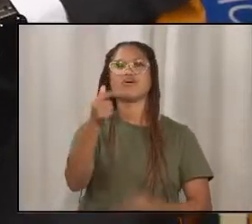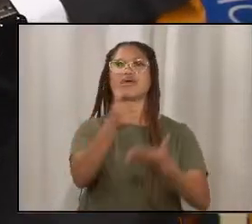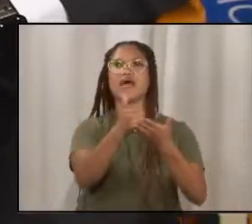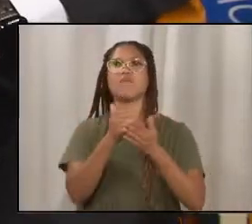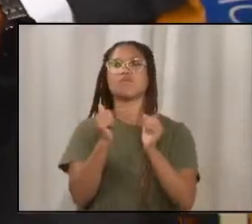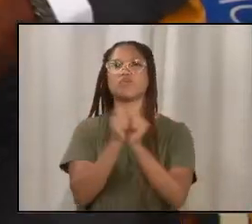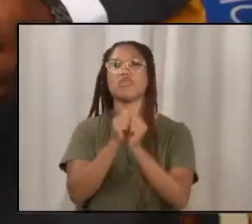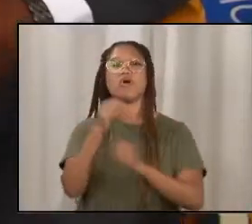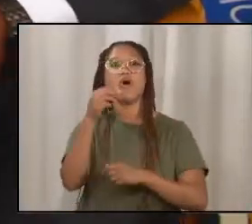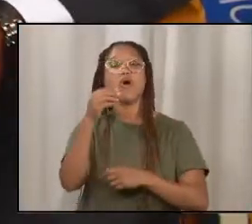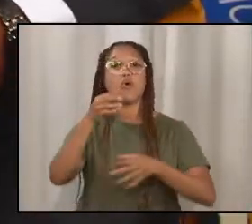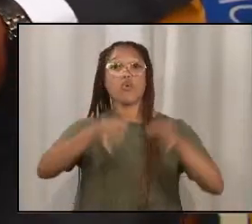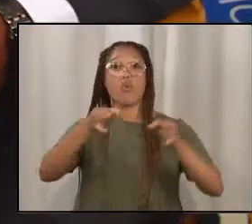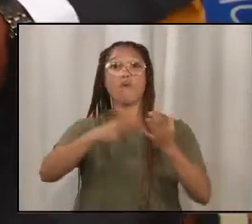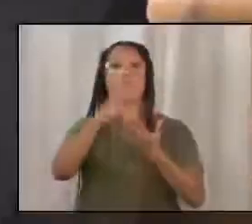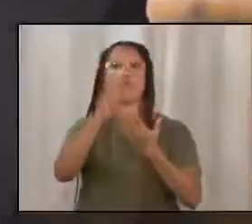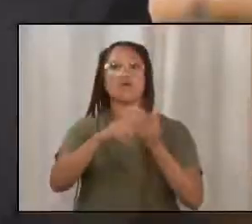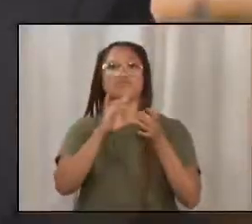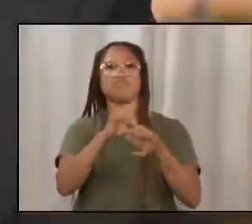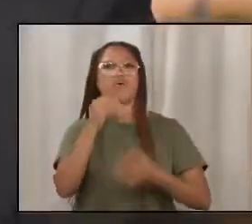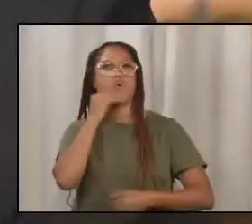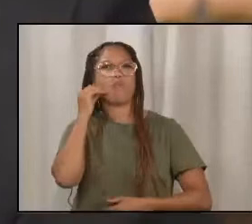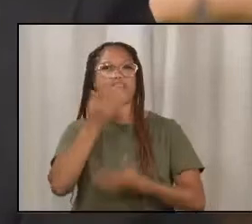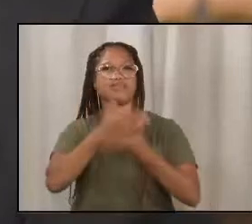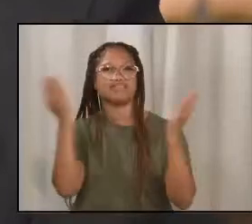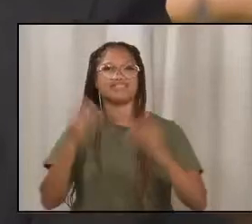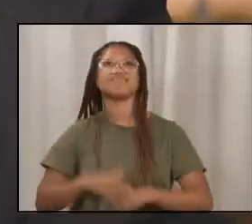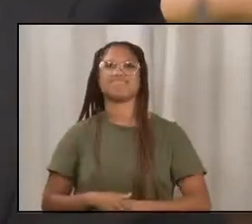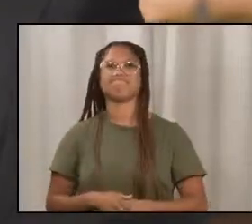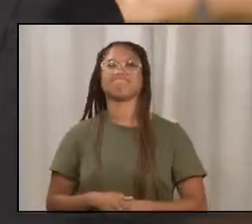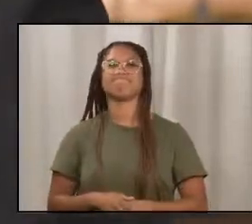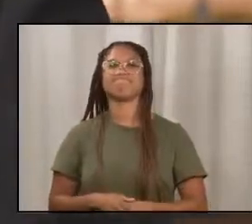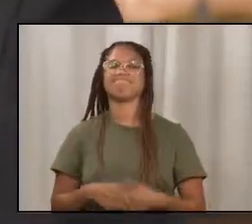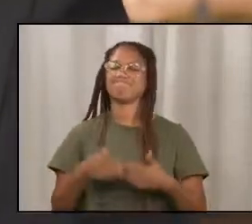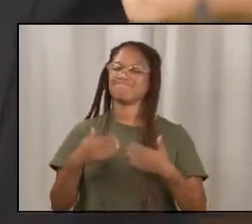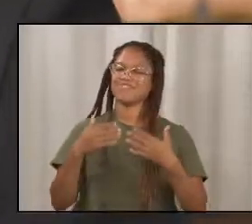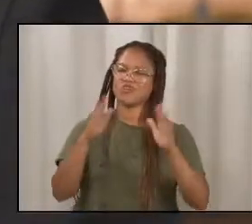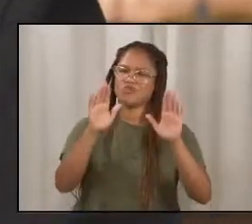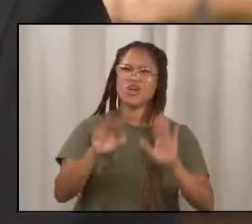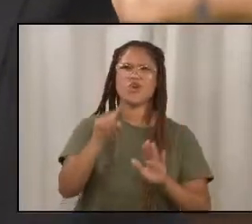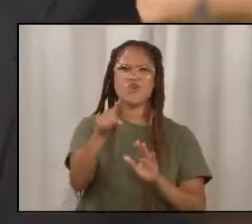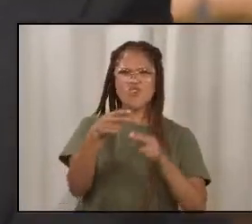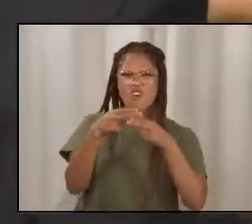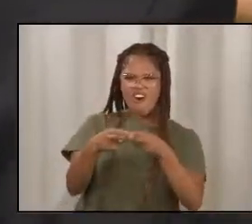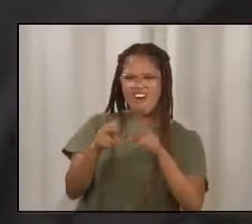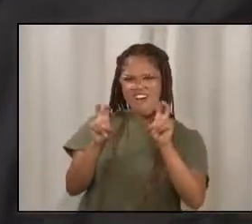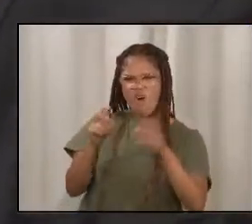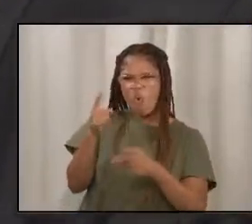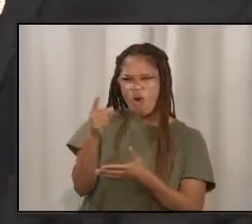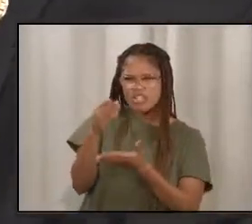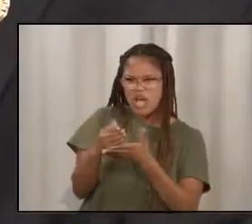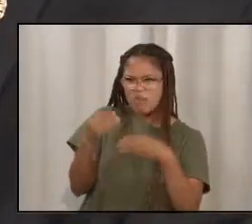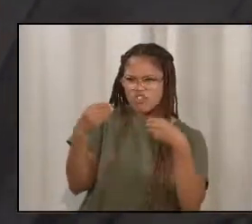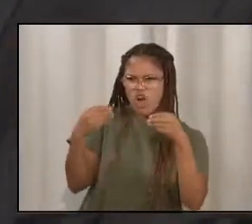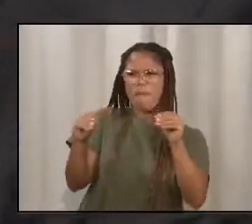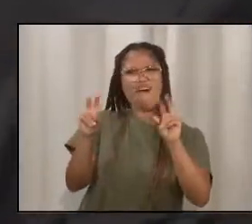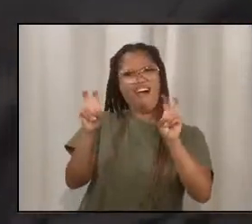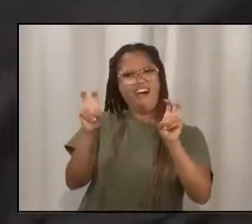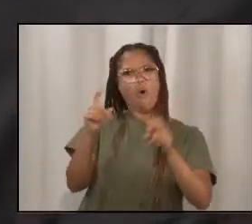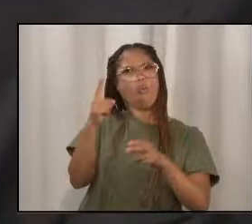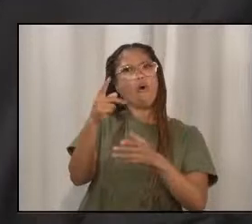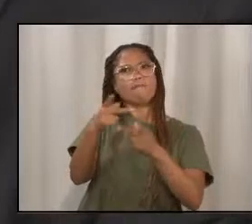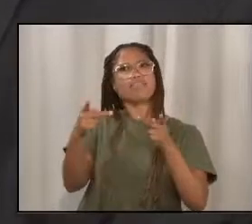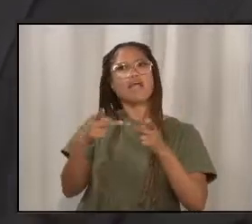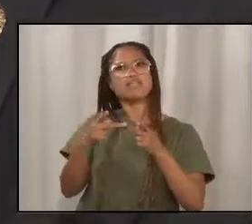Homeless Court program, which has been really helpful. And it's great that we have, like you called it, a one-stop shop. I visited some of these in other